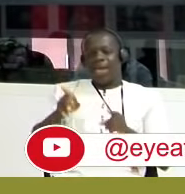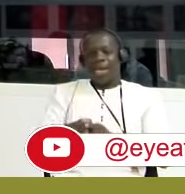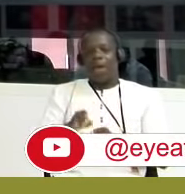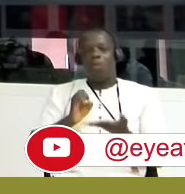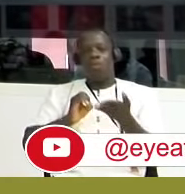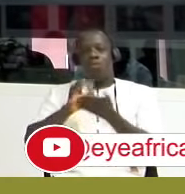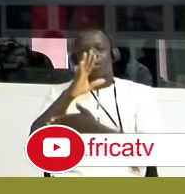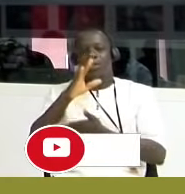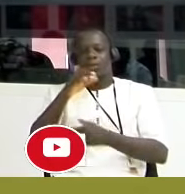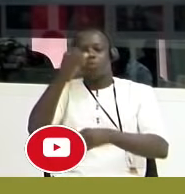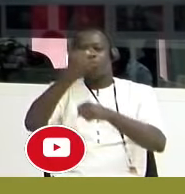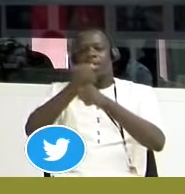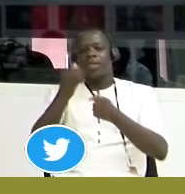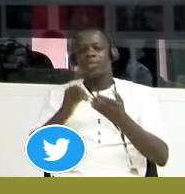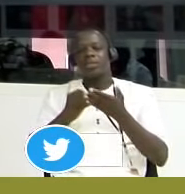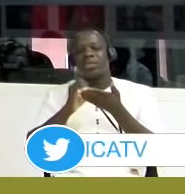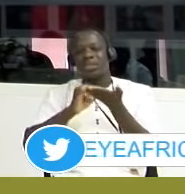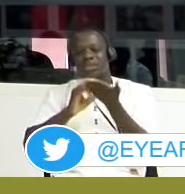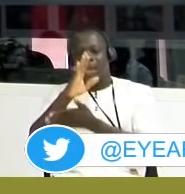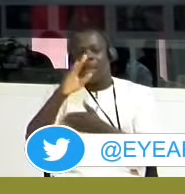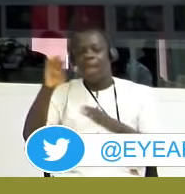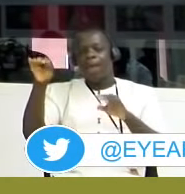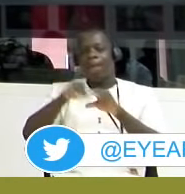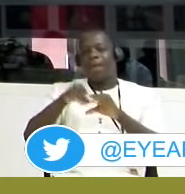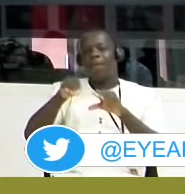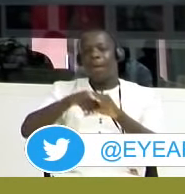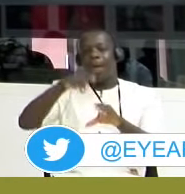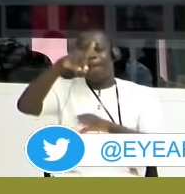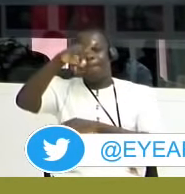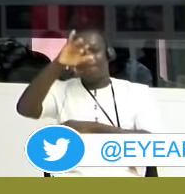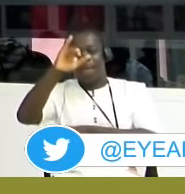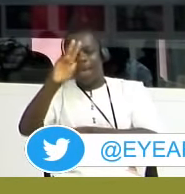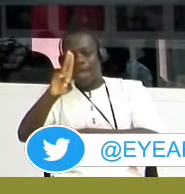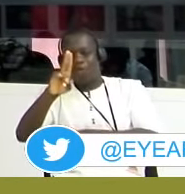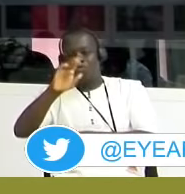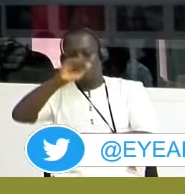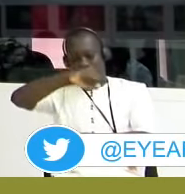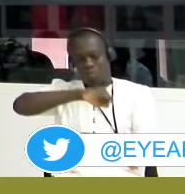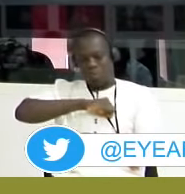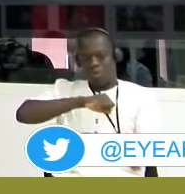were complied with? They were complied with. So you essentially had